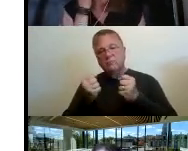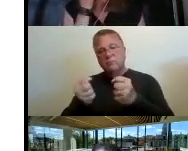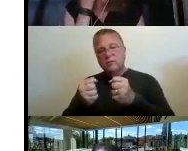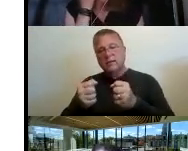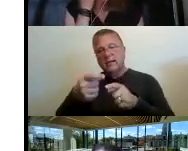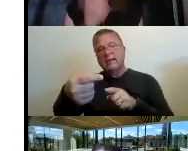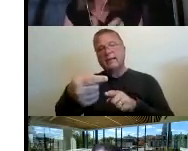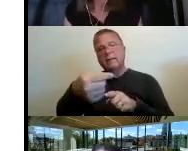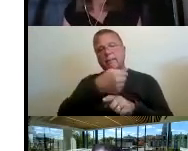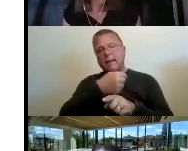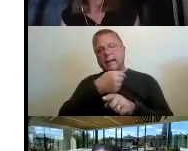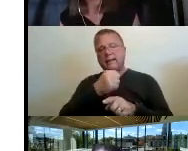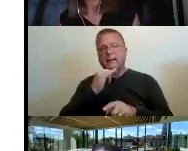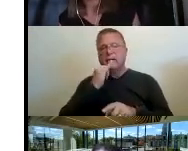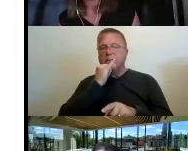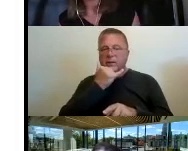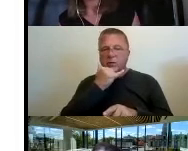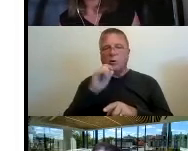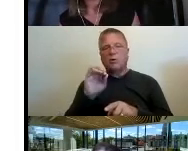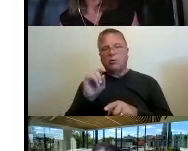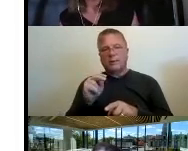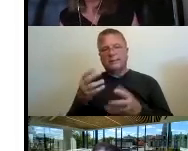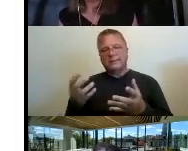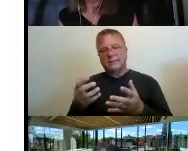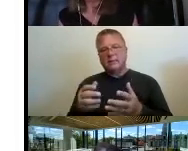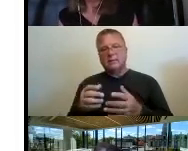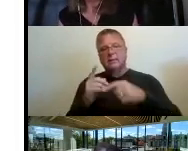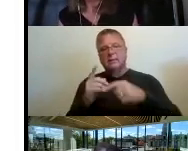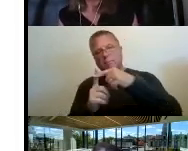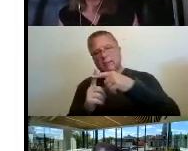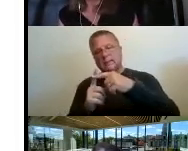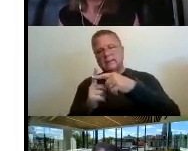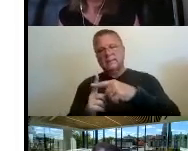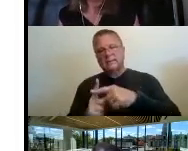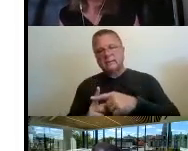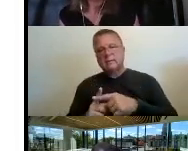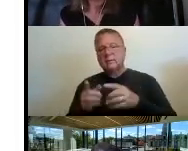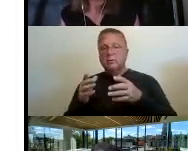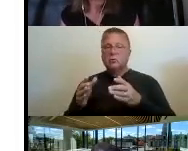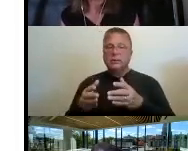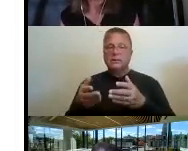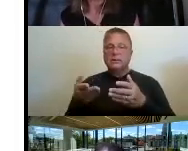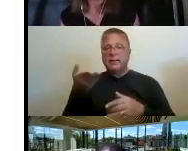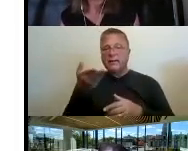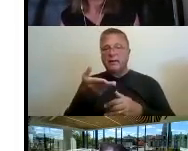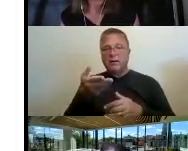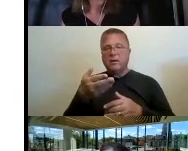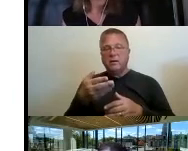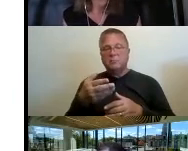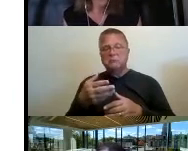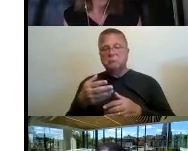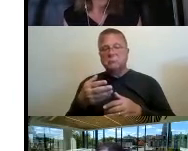direction. Again, the advantages are, you know, the streets that these go on get the advantage